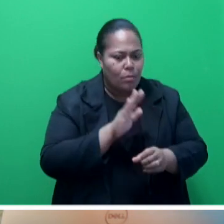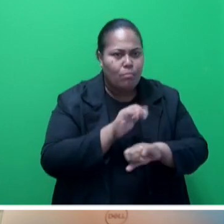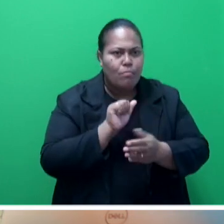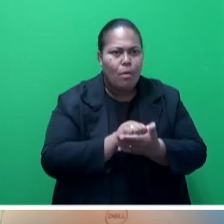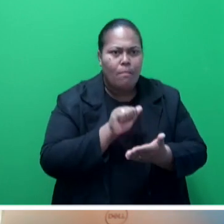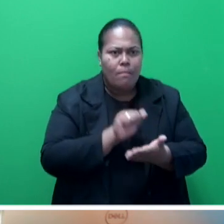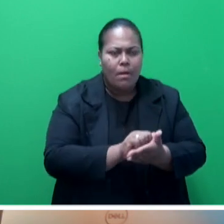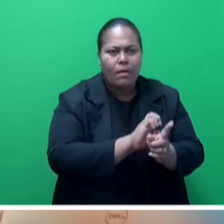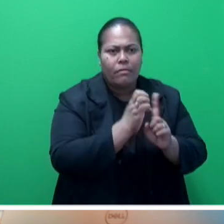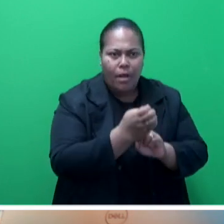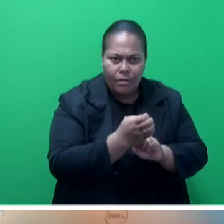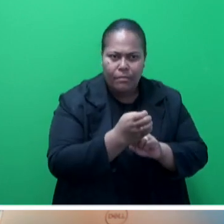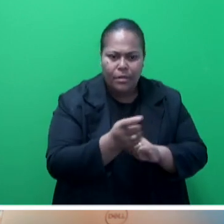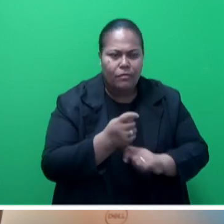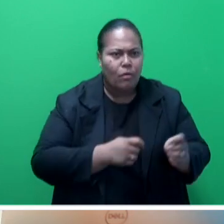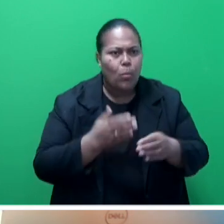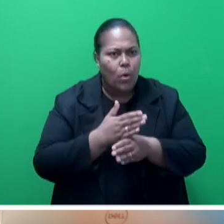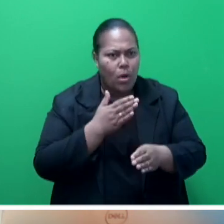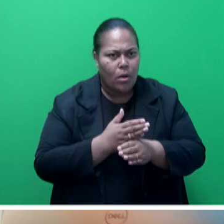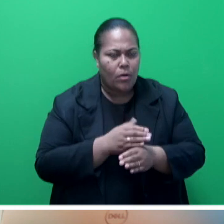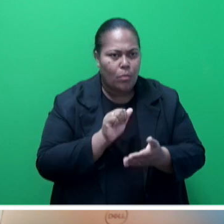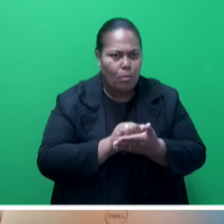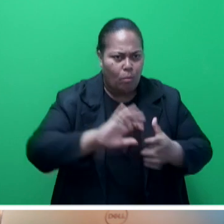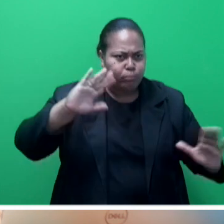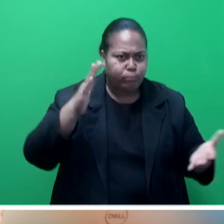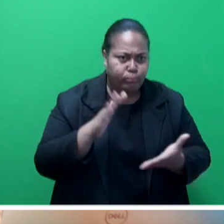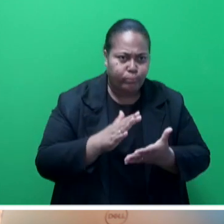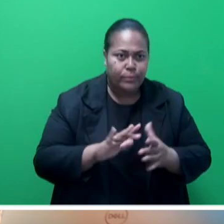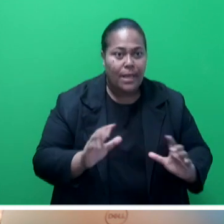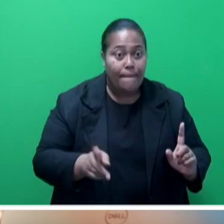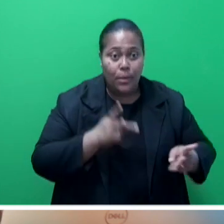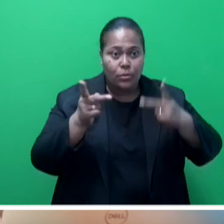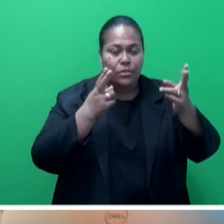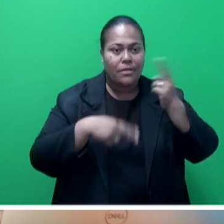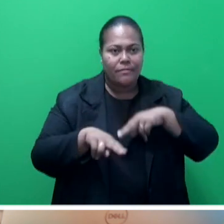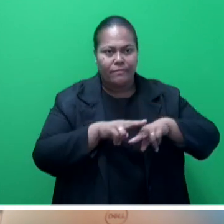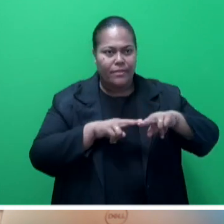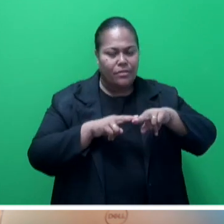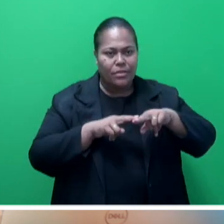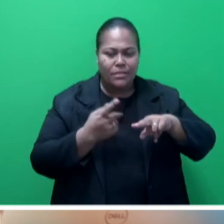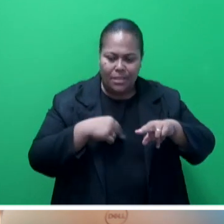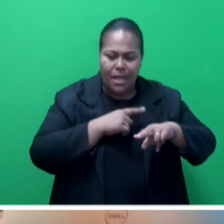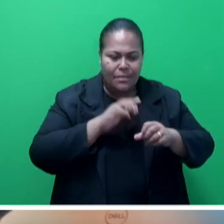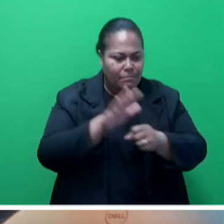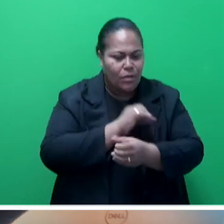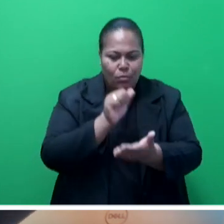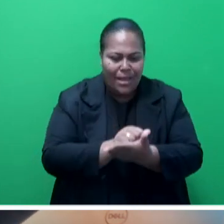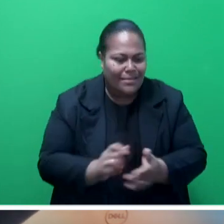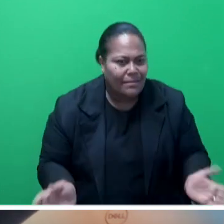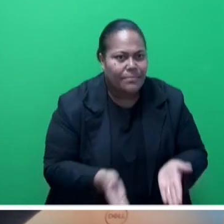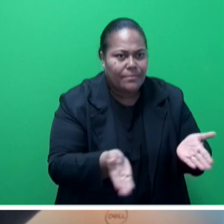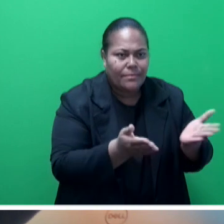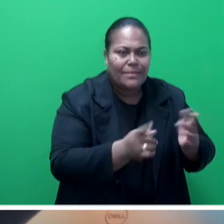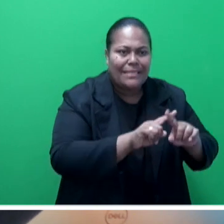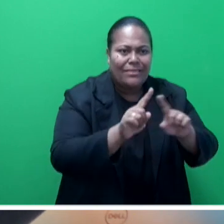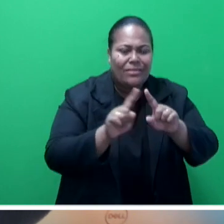market initiatives in Fiji by defining carbon sequestration property rights, encouraging the formulation of robust REDD+ and